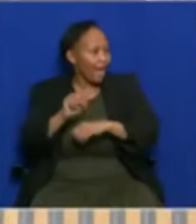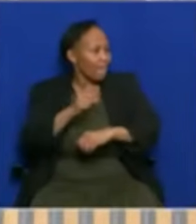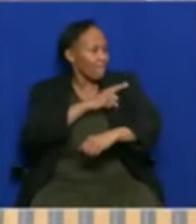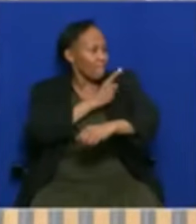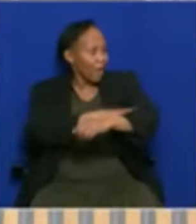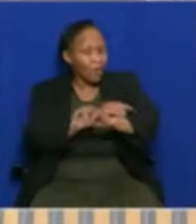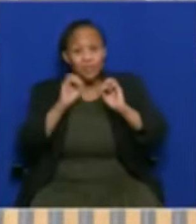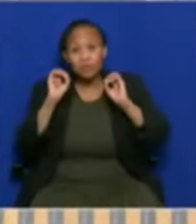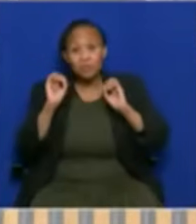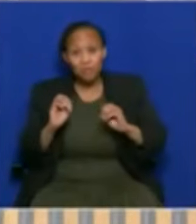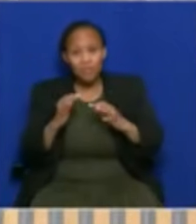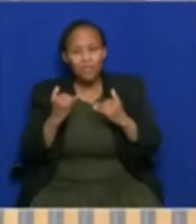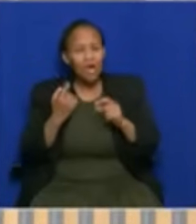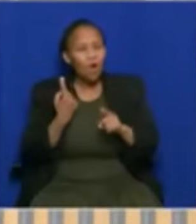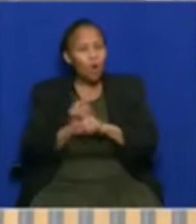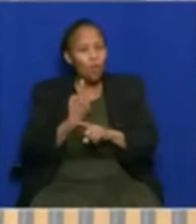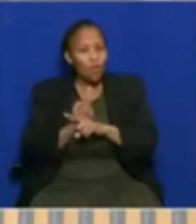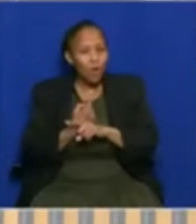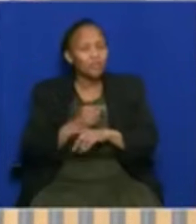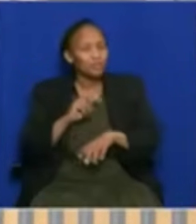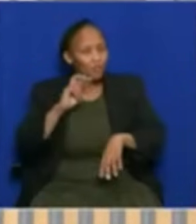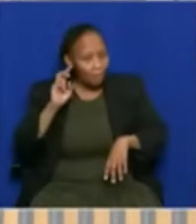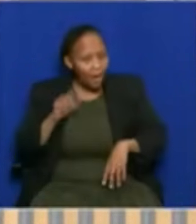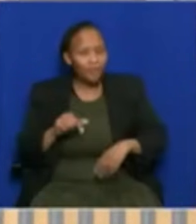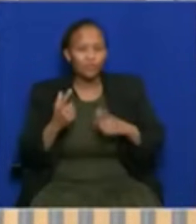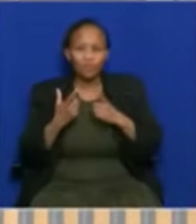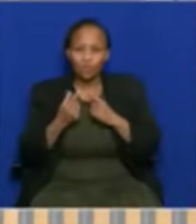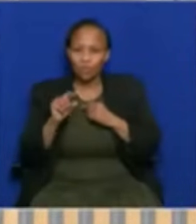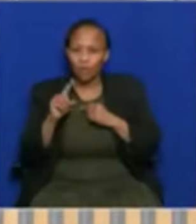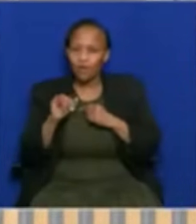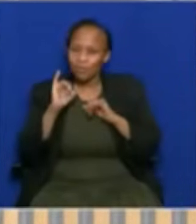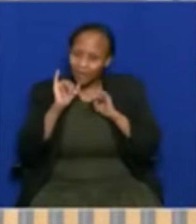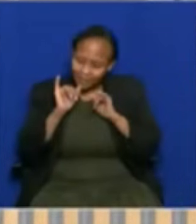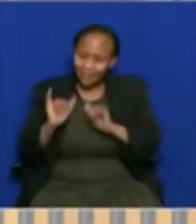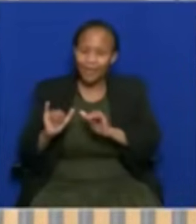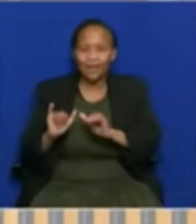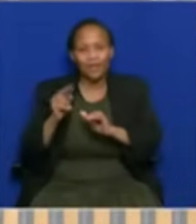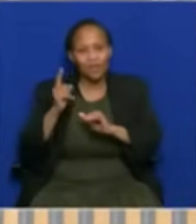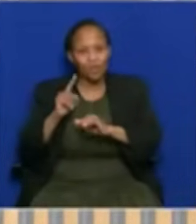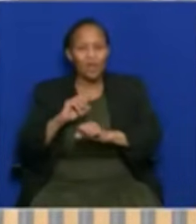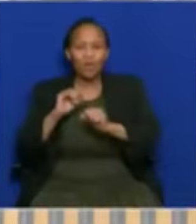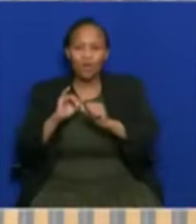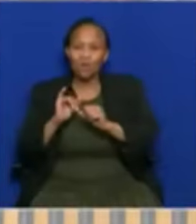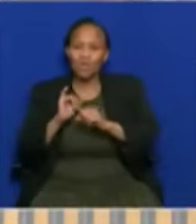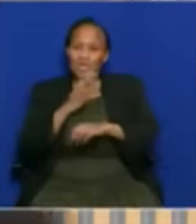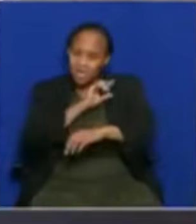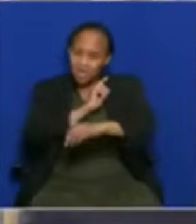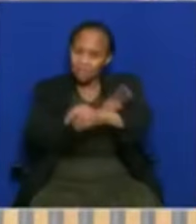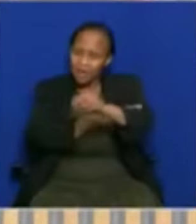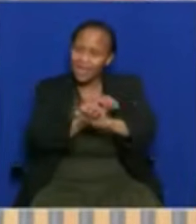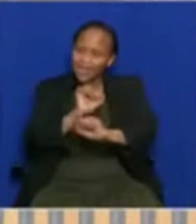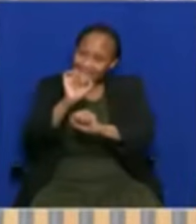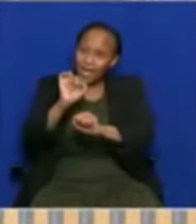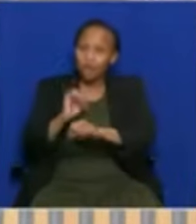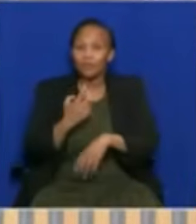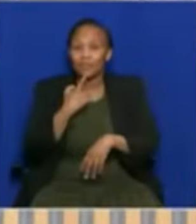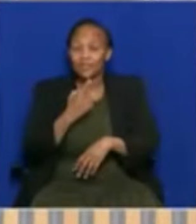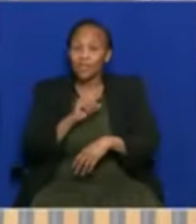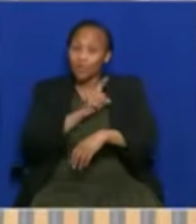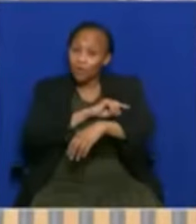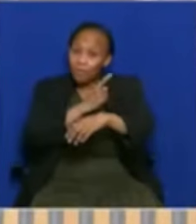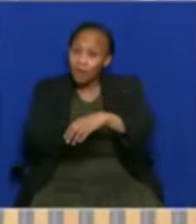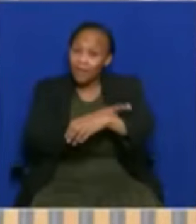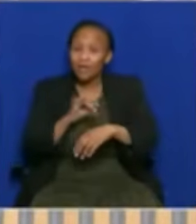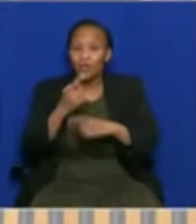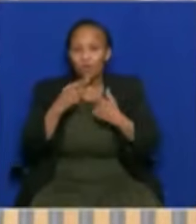to default to your statute and say, well, in terms of our statute, we are entitled